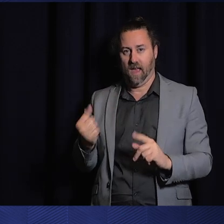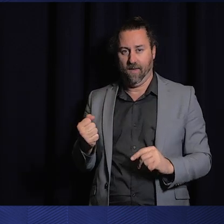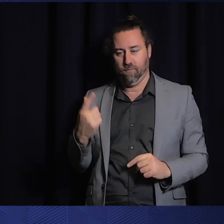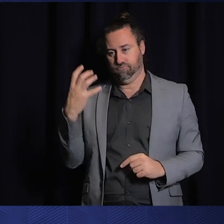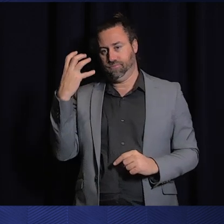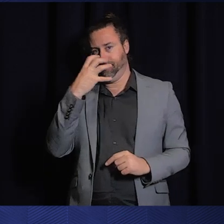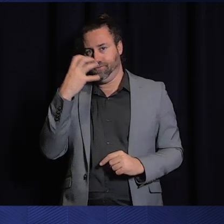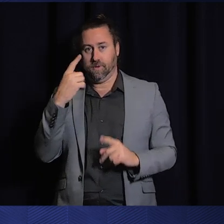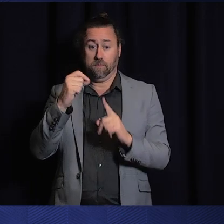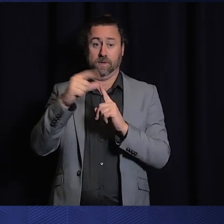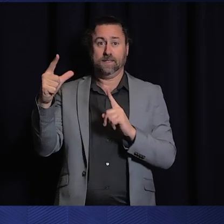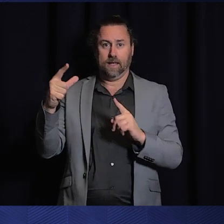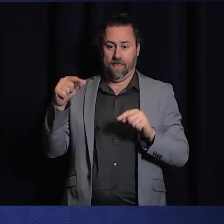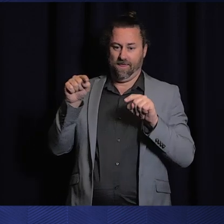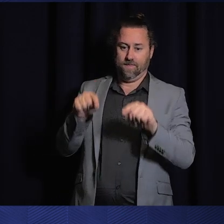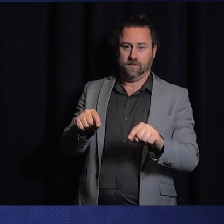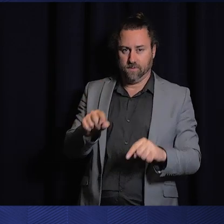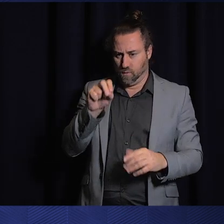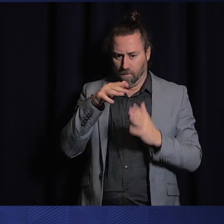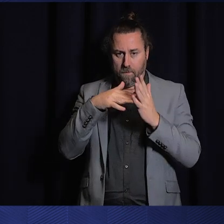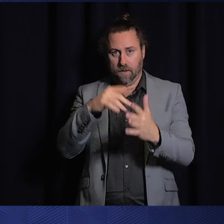of percentage.